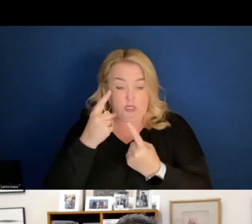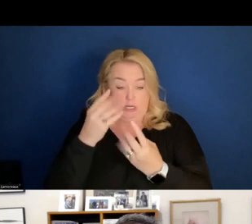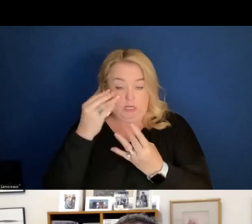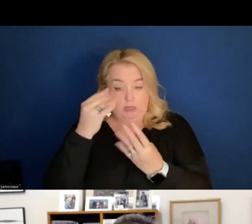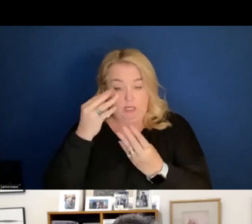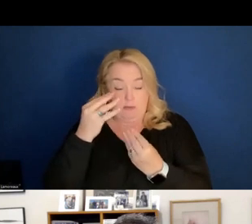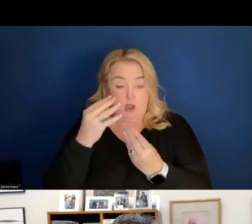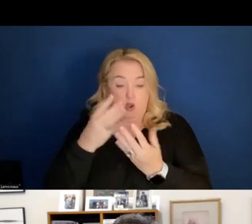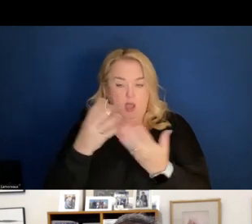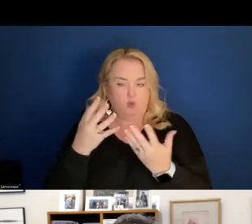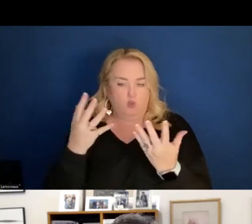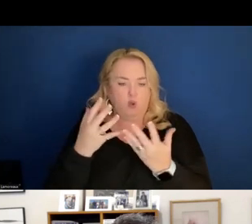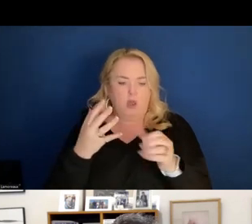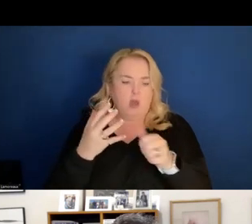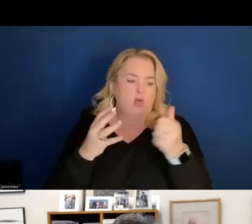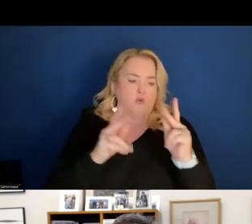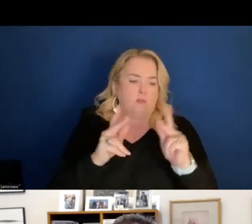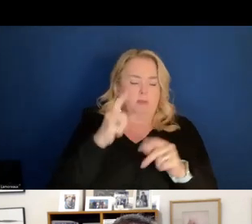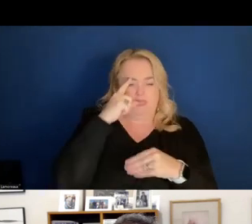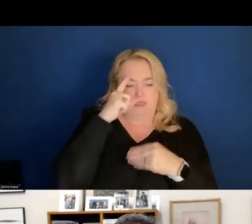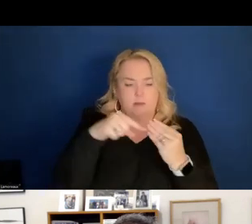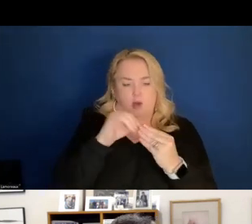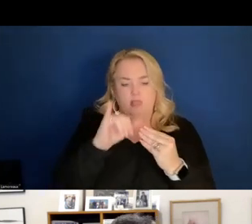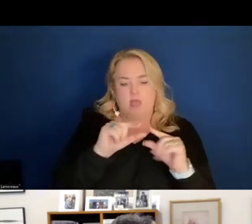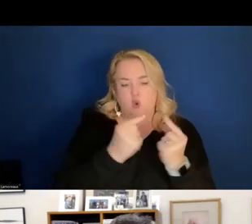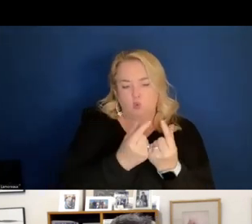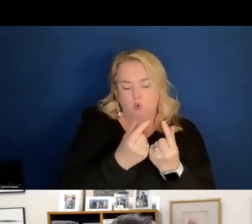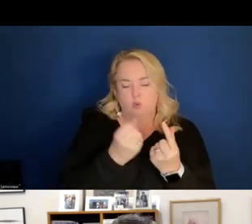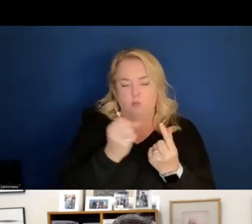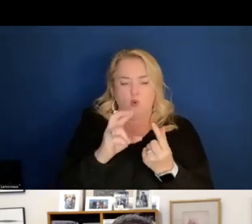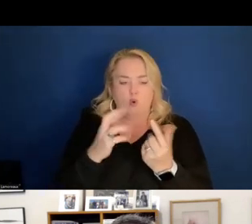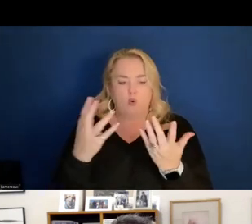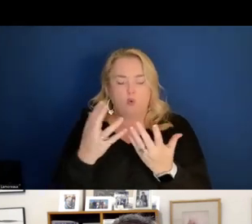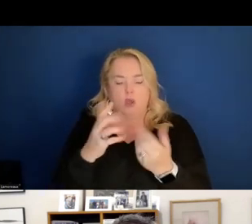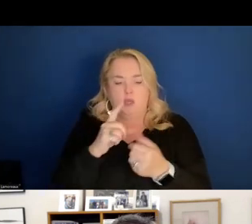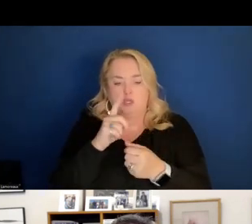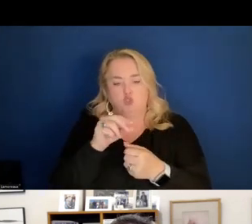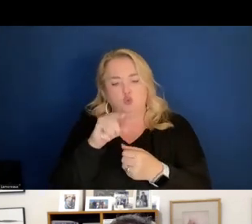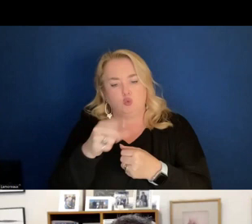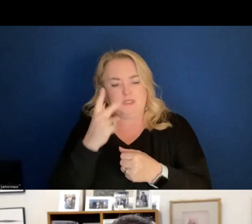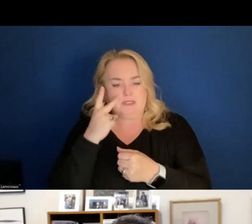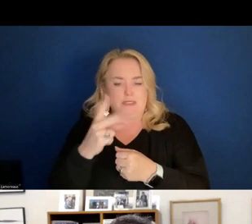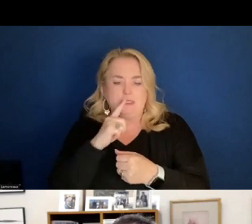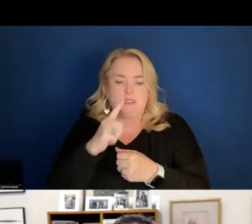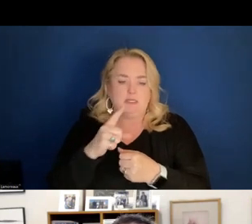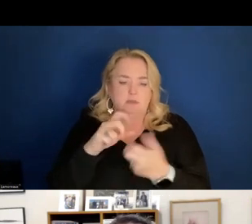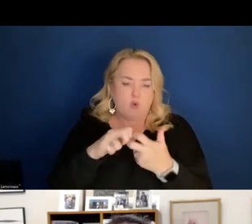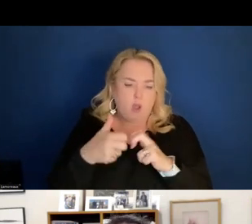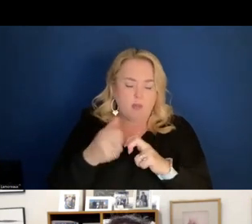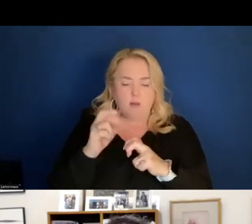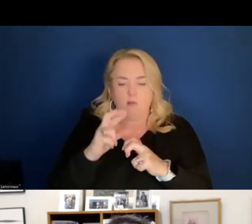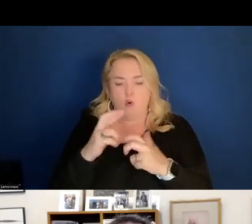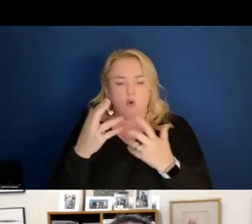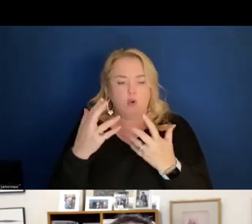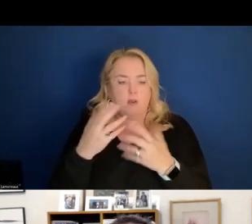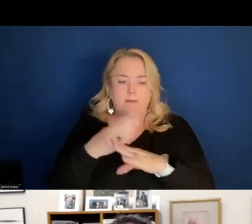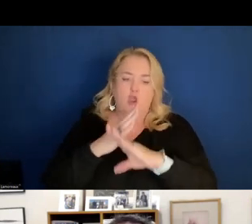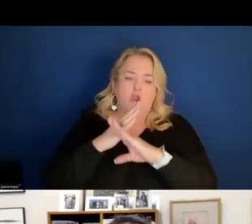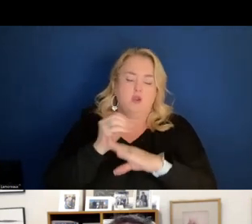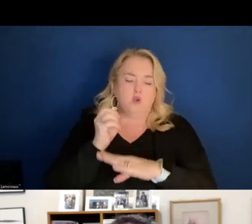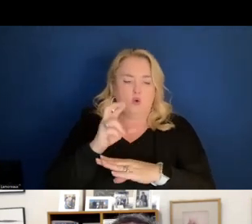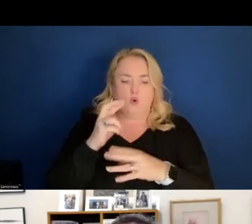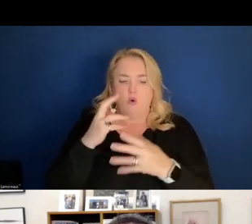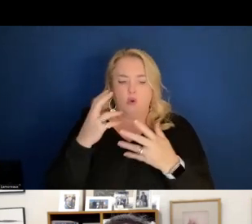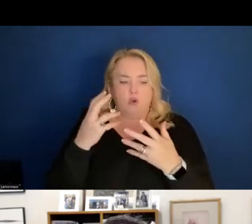would people think about a caregiver support group? What do you see as a problem, or what might be seen as a barrier, or what